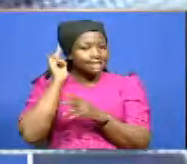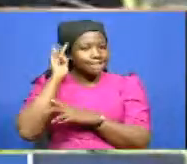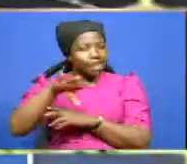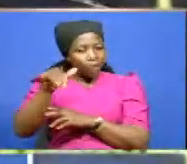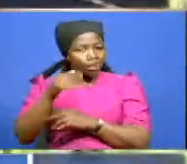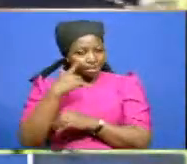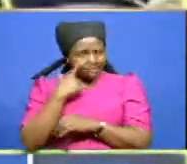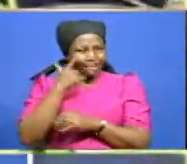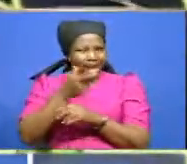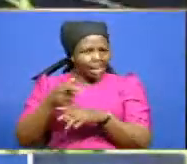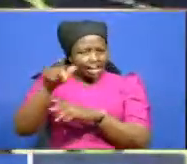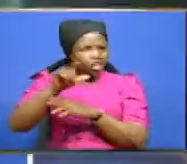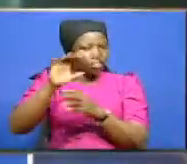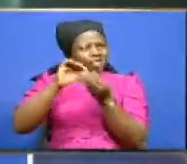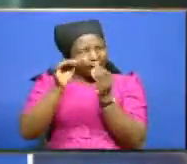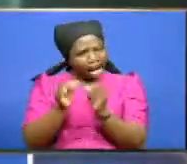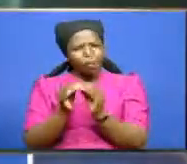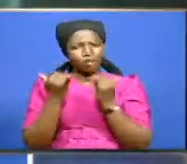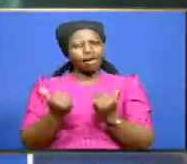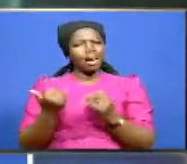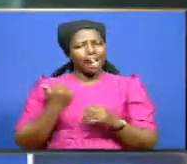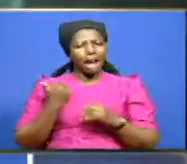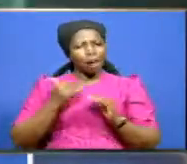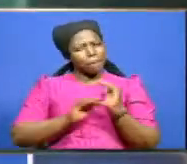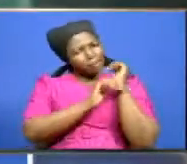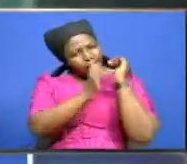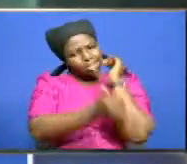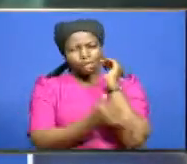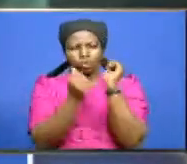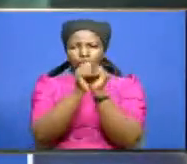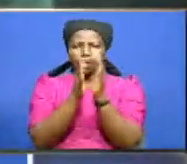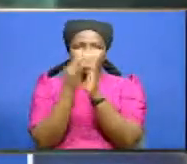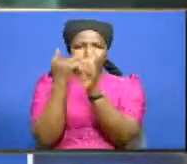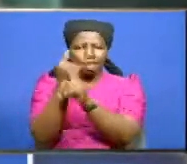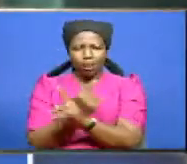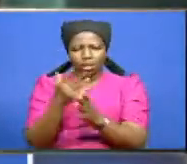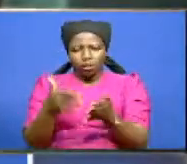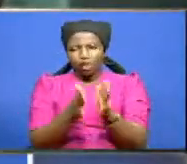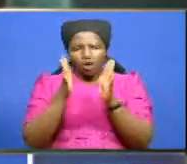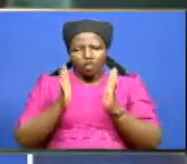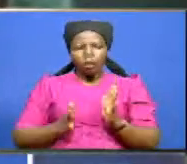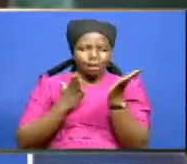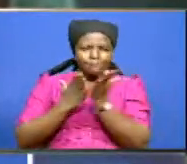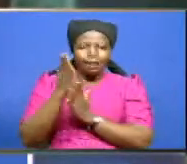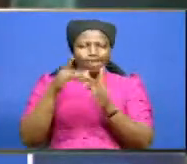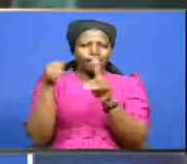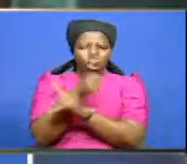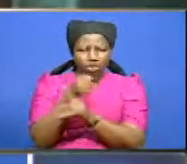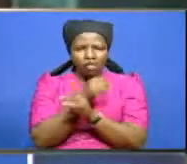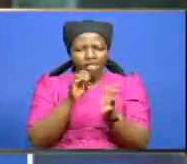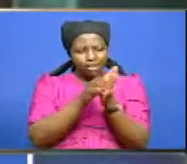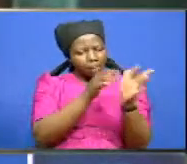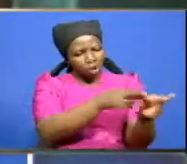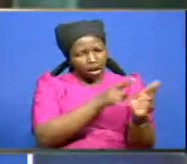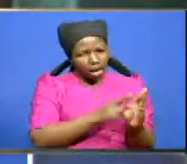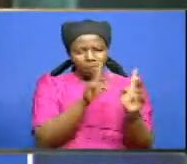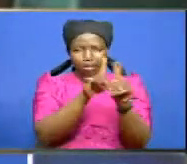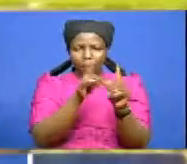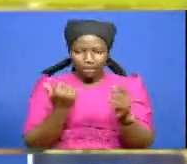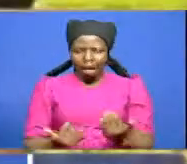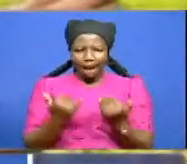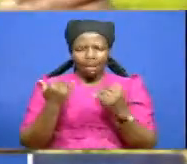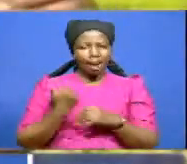seeing a rise in teenage pregnancy and various forms of human rights violations such as defilement and young girls eloping with